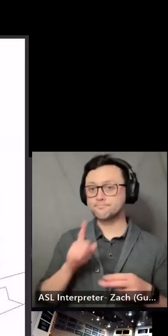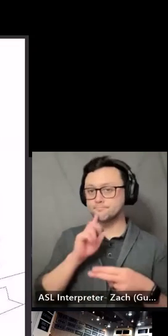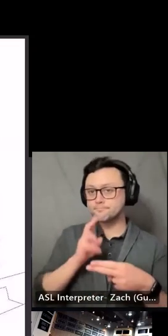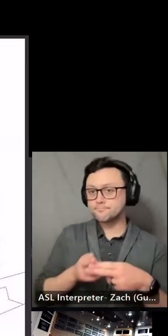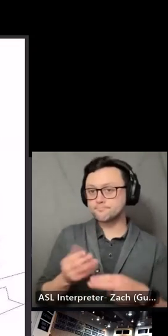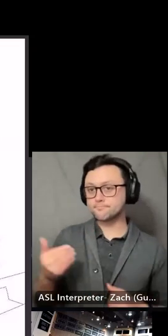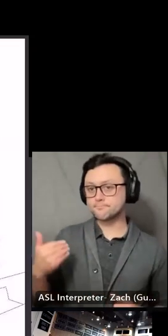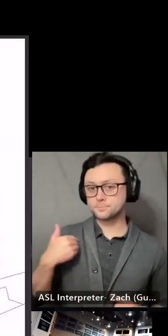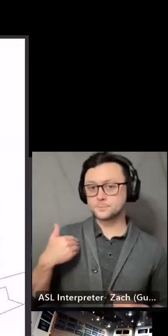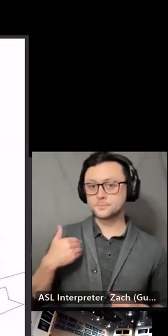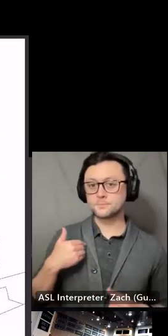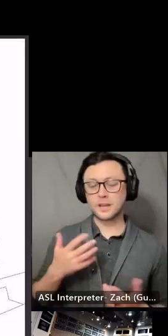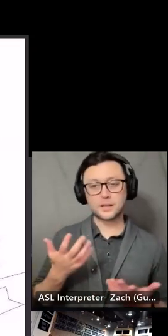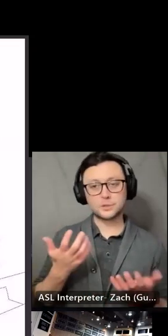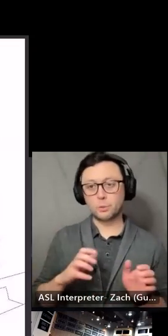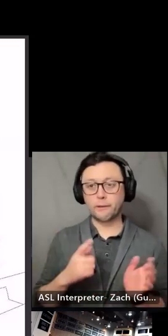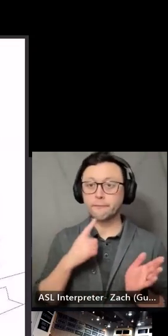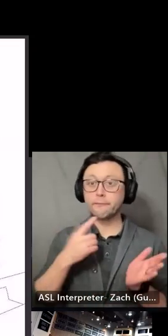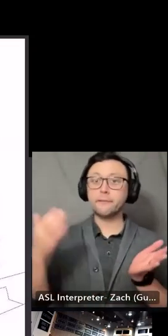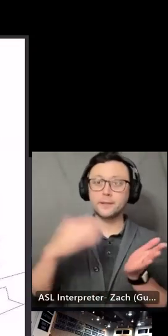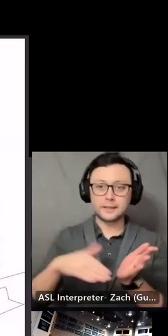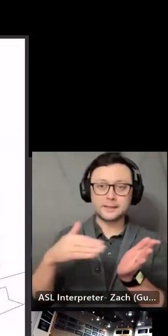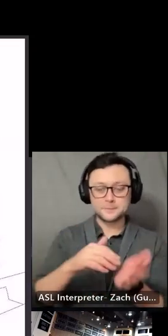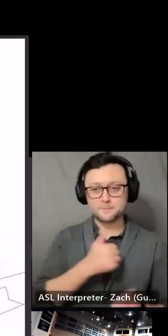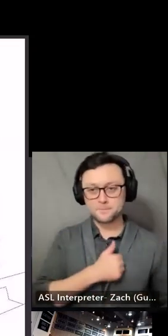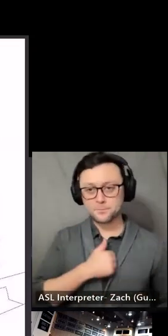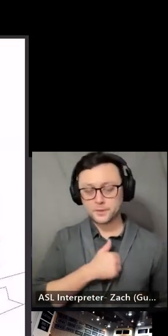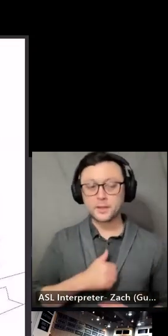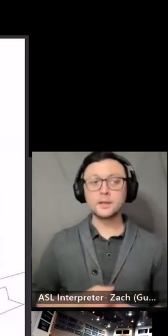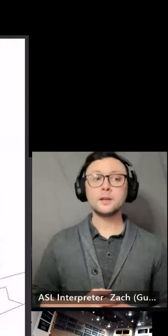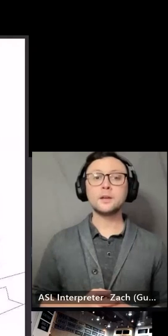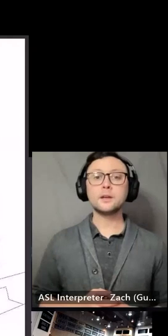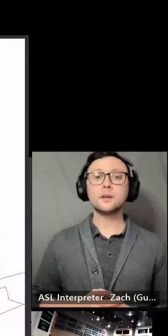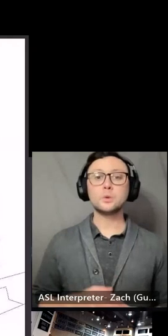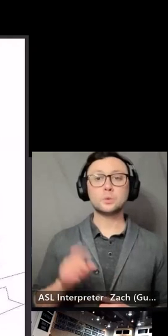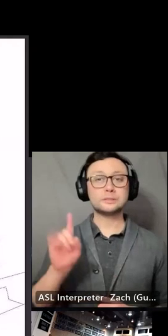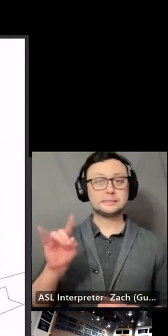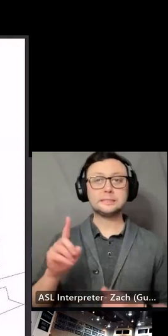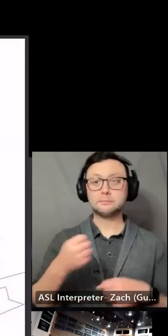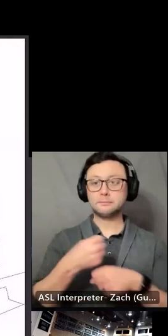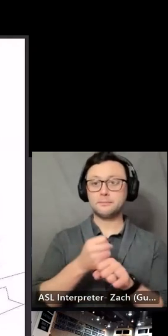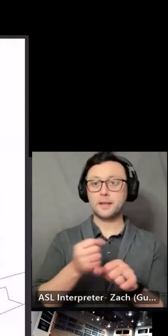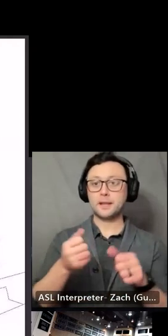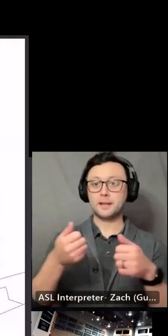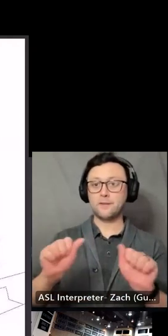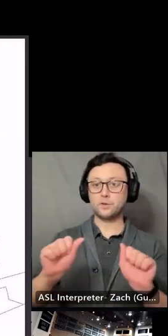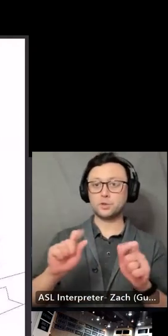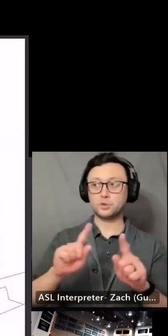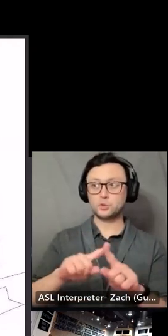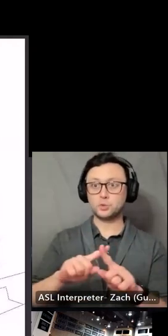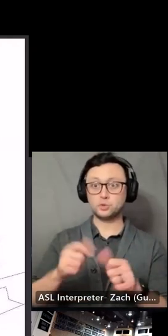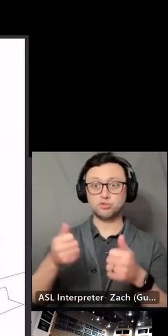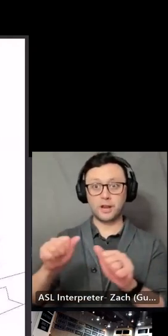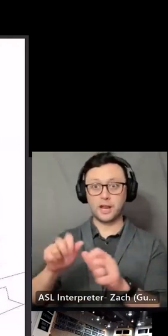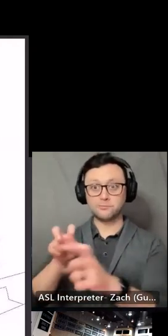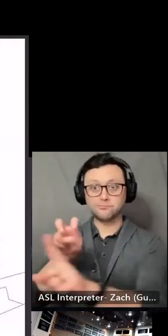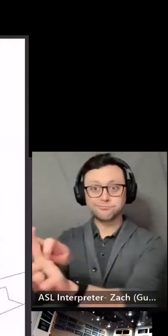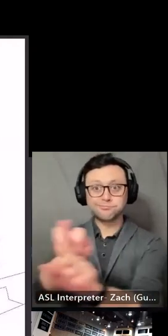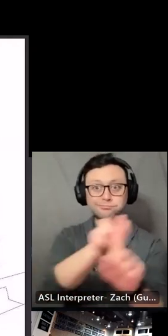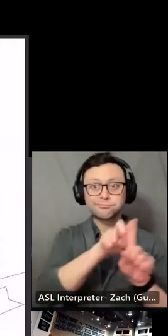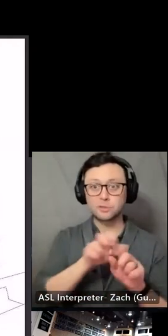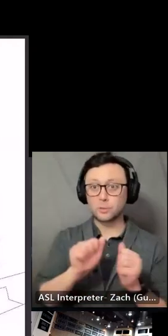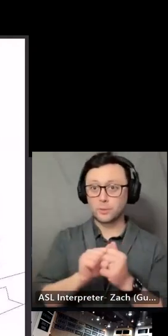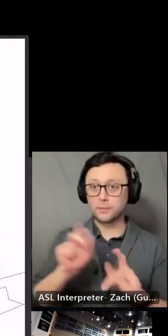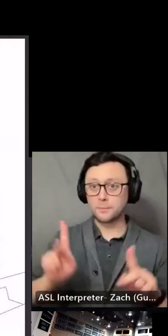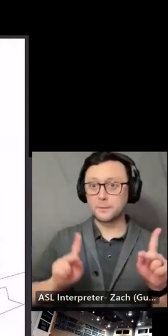be too repetitive, but we've really made an effort to come and speak with as many groups as possible, as often as